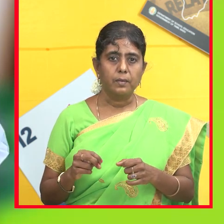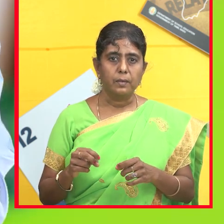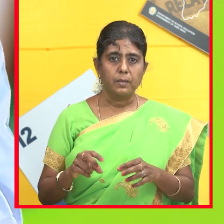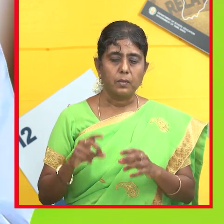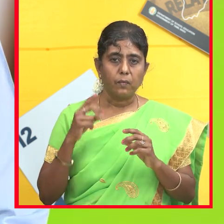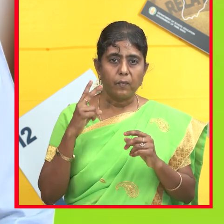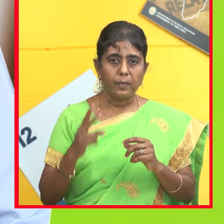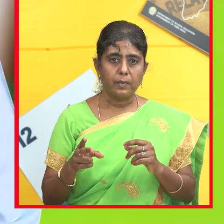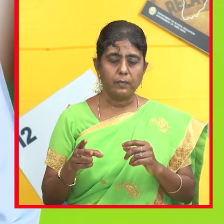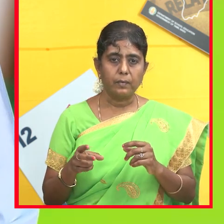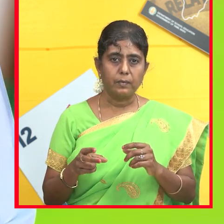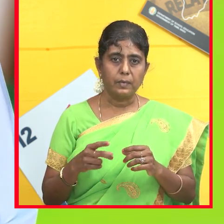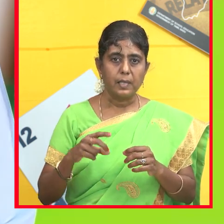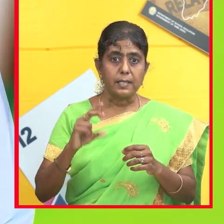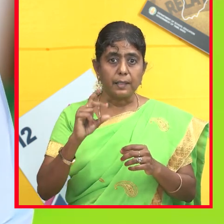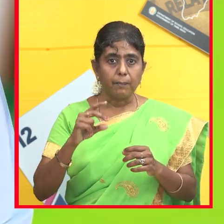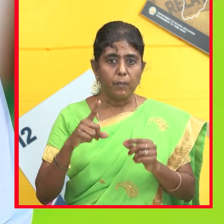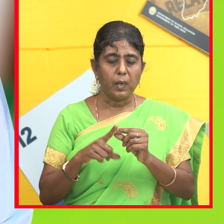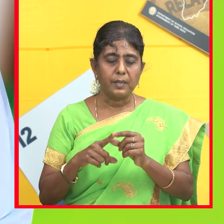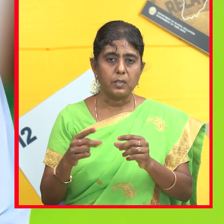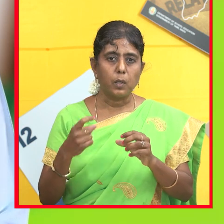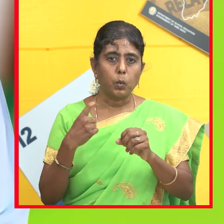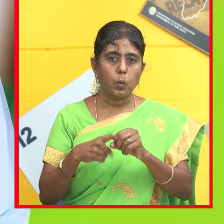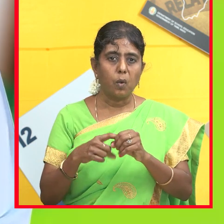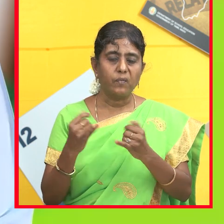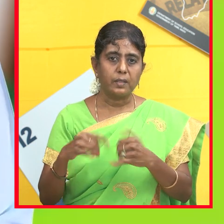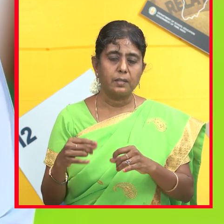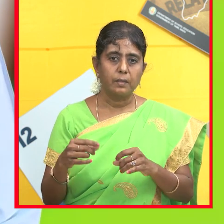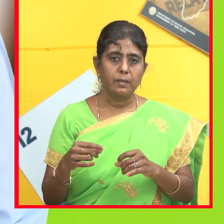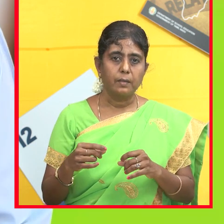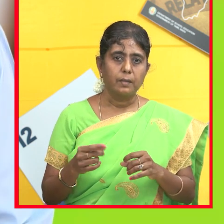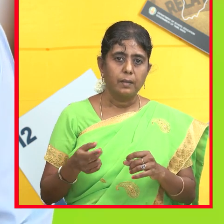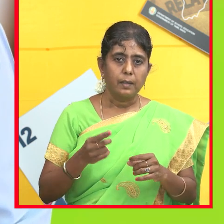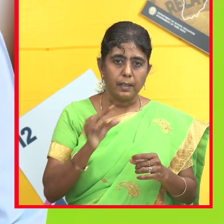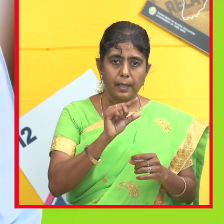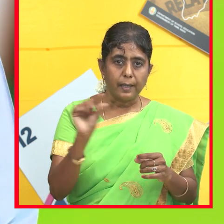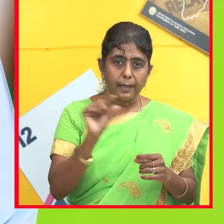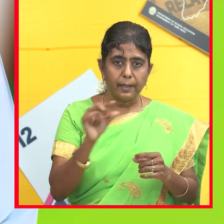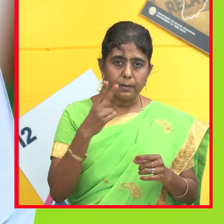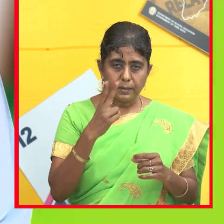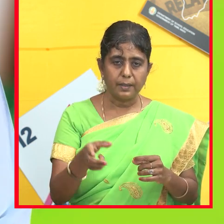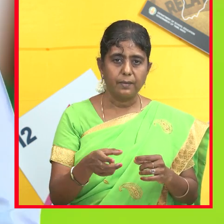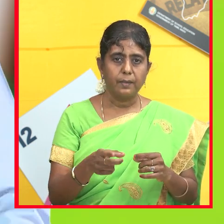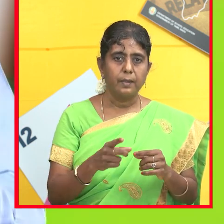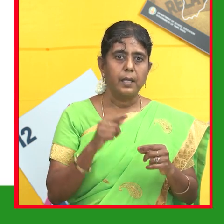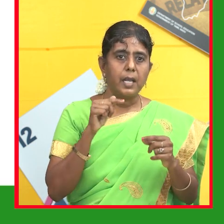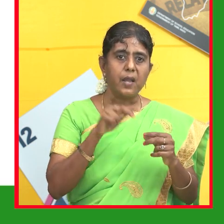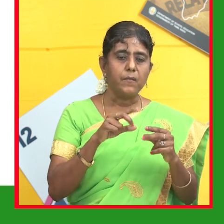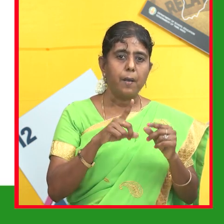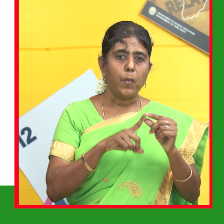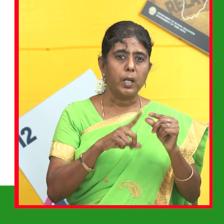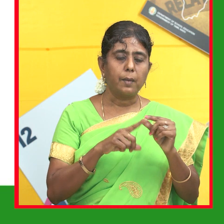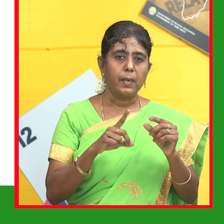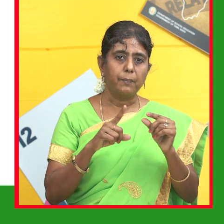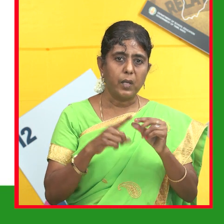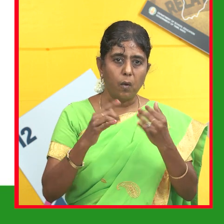second polynomial q of x. That is this question. I will read the question. You also look at that. If a